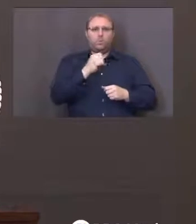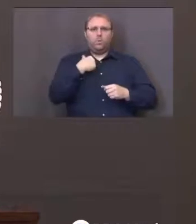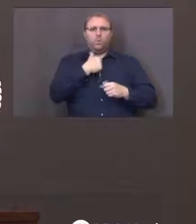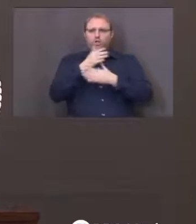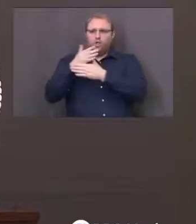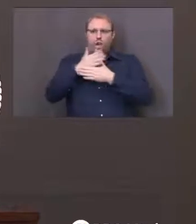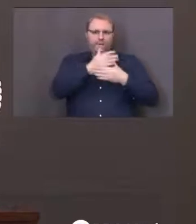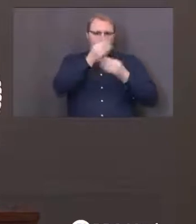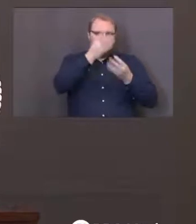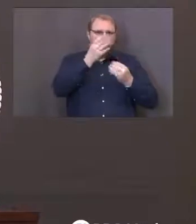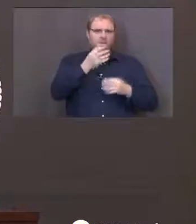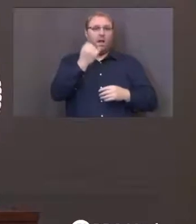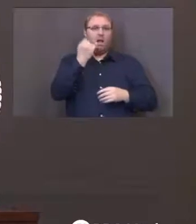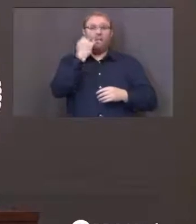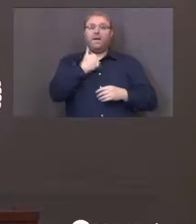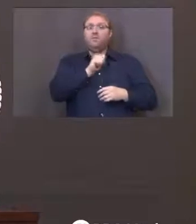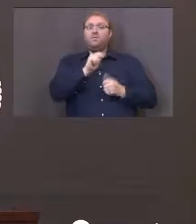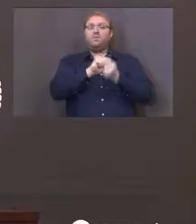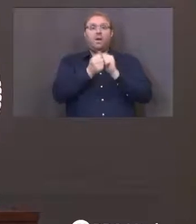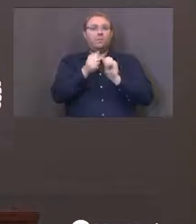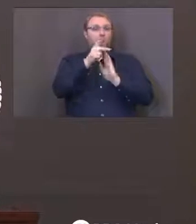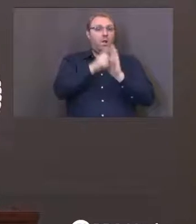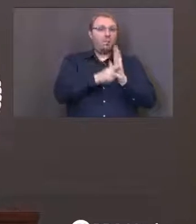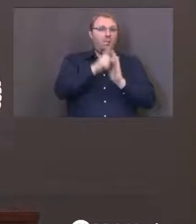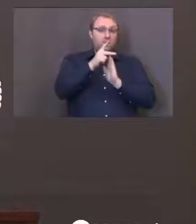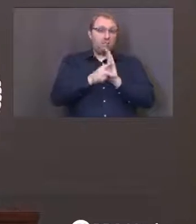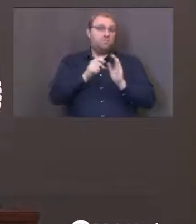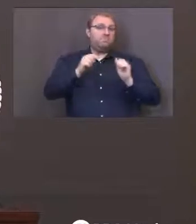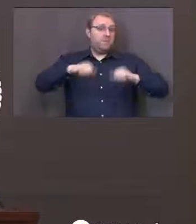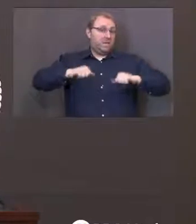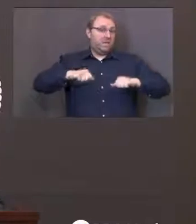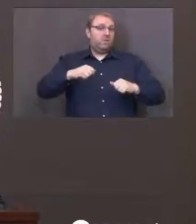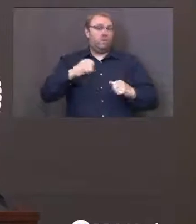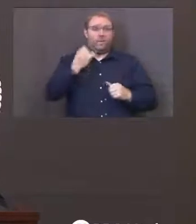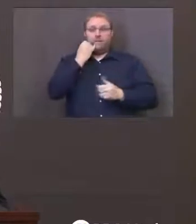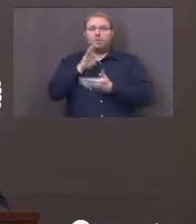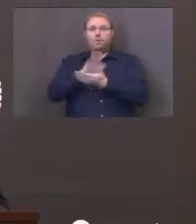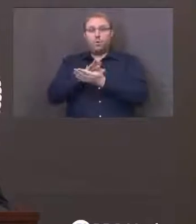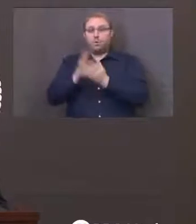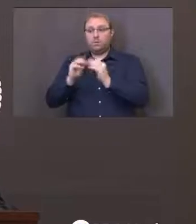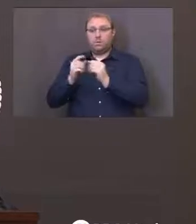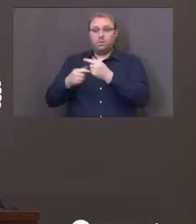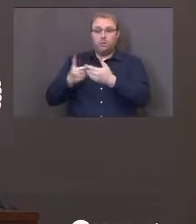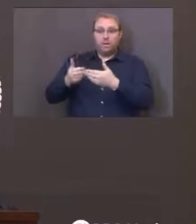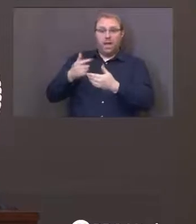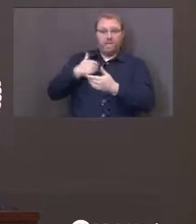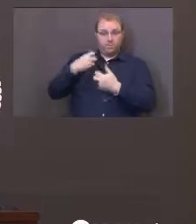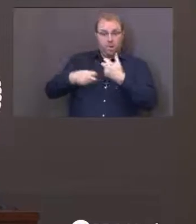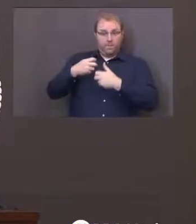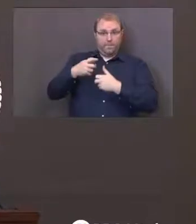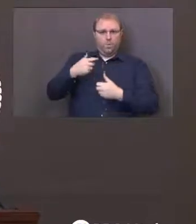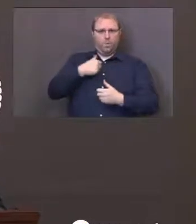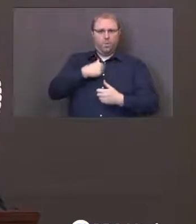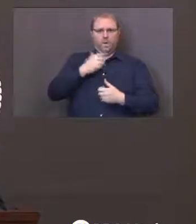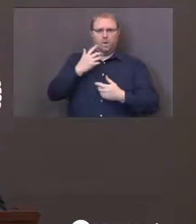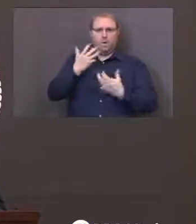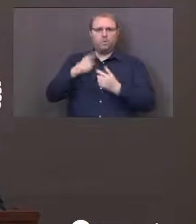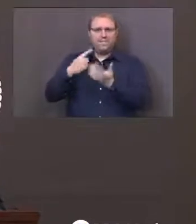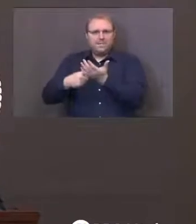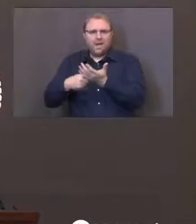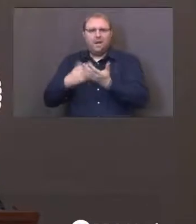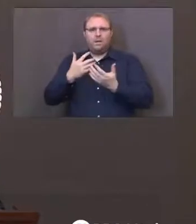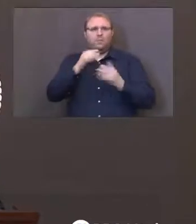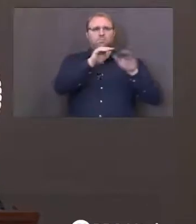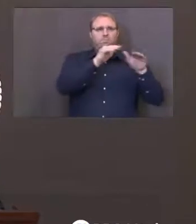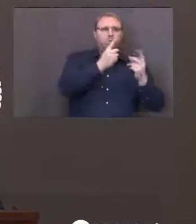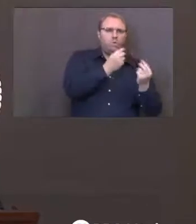in fact, changes we're going to make in policy. Right now with the schools in session, that's a big issue for us as far as what do we